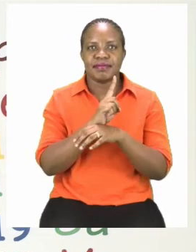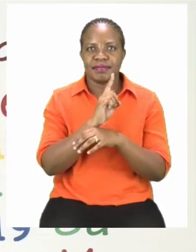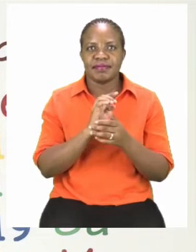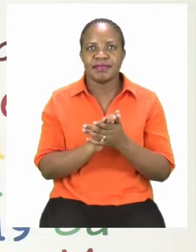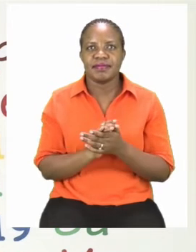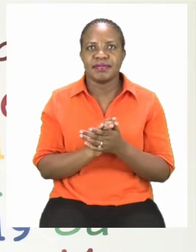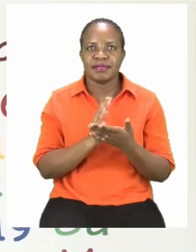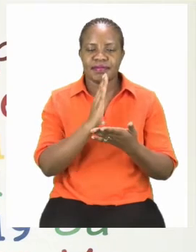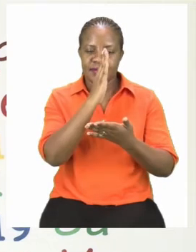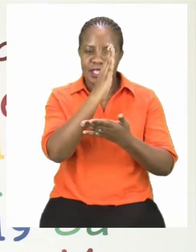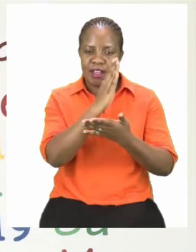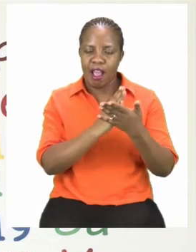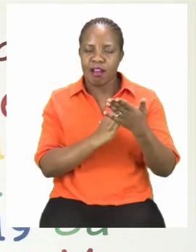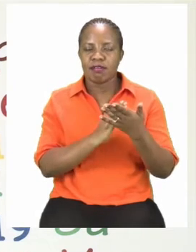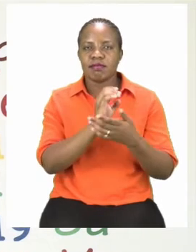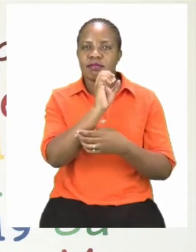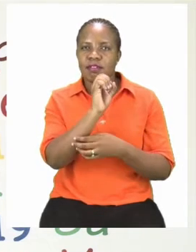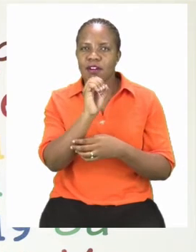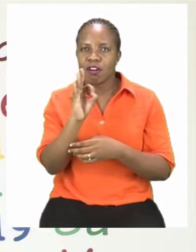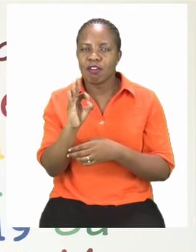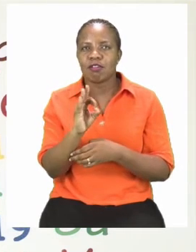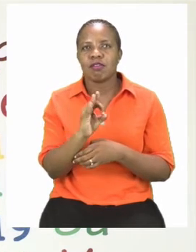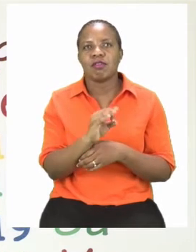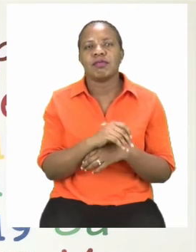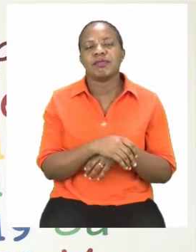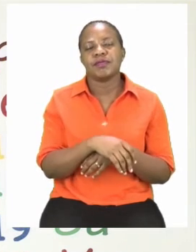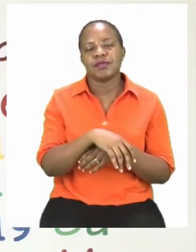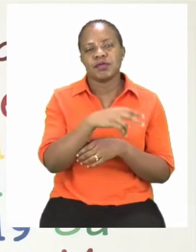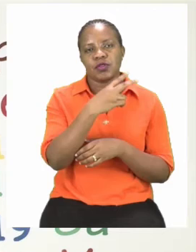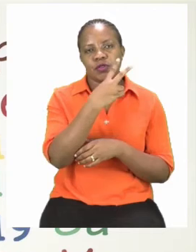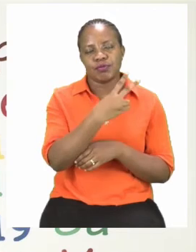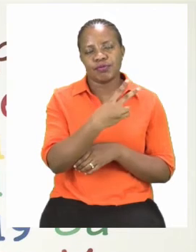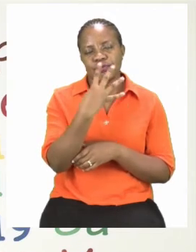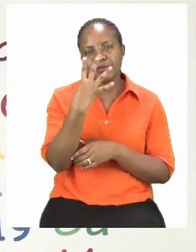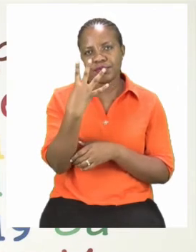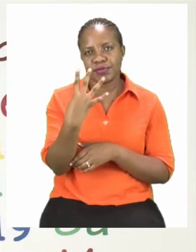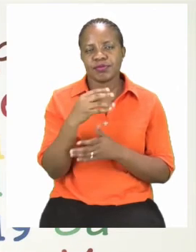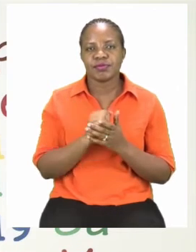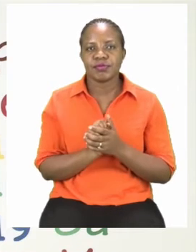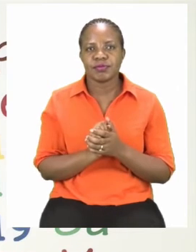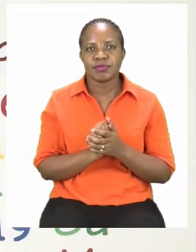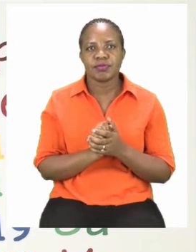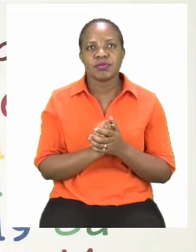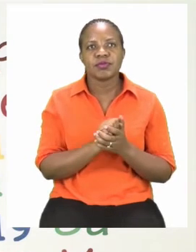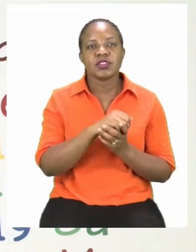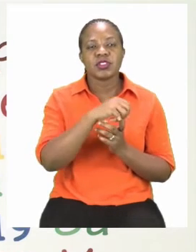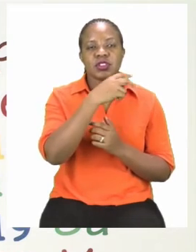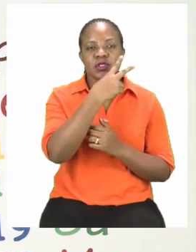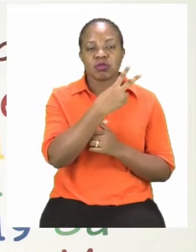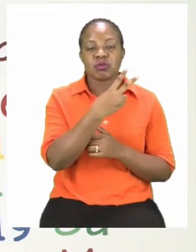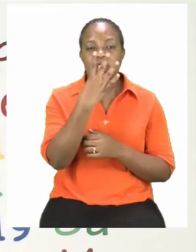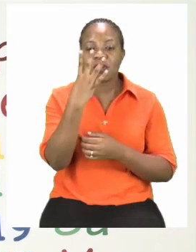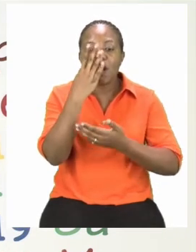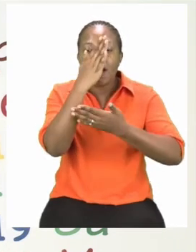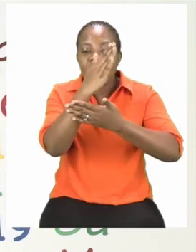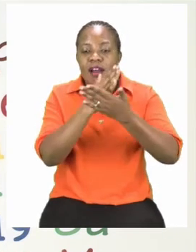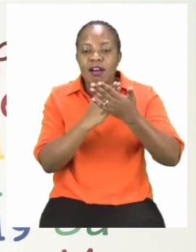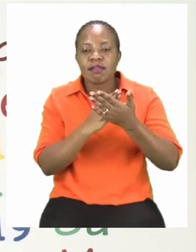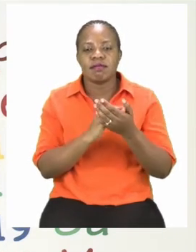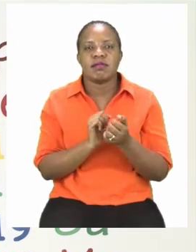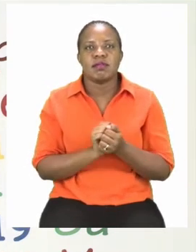what the story is about. So let's read the top sentence. It says, Lisa has